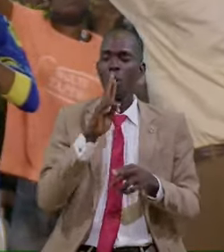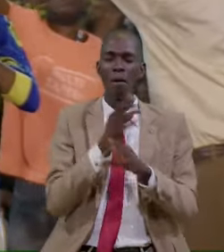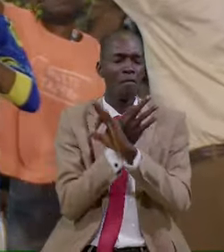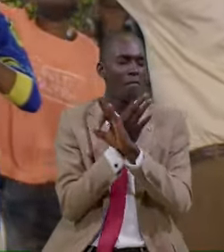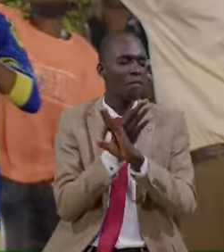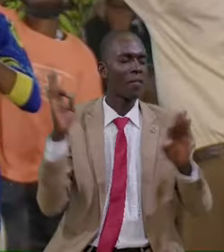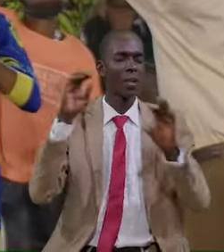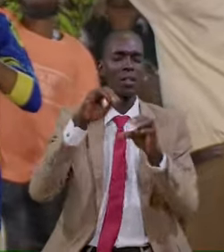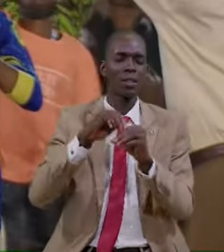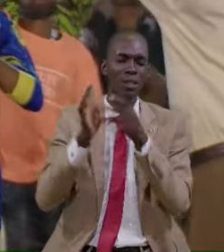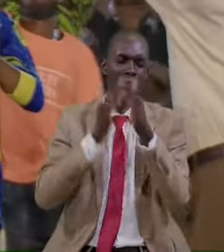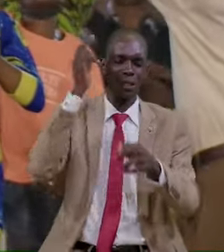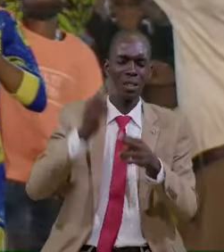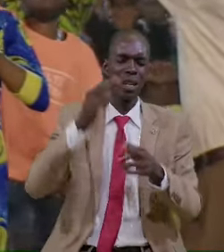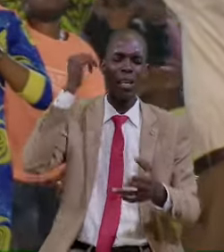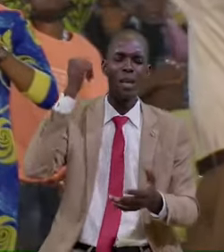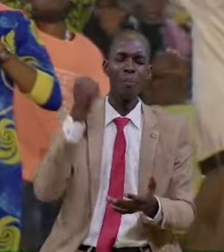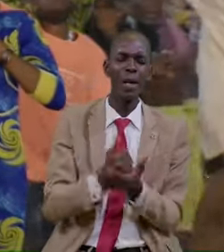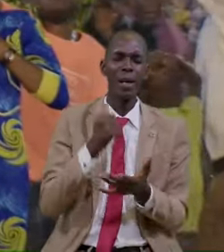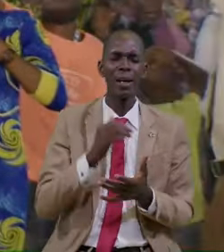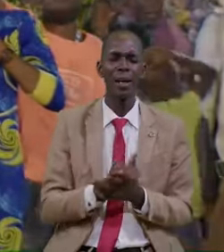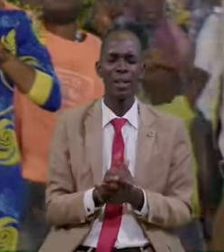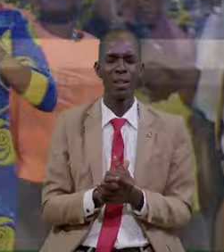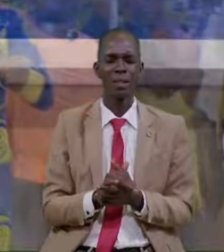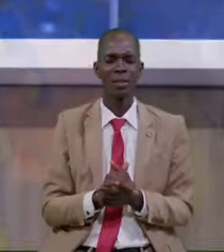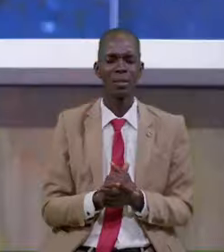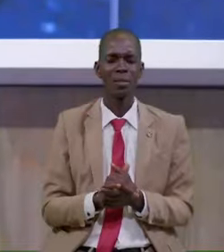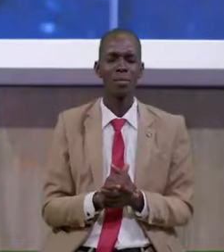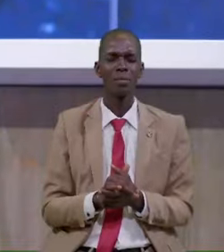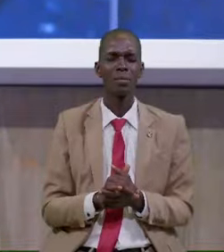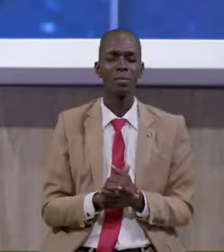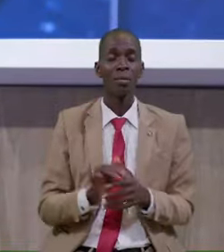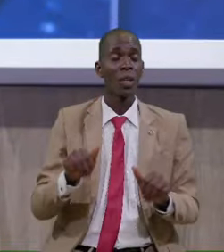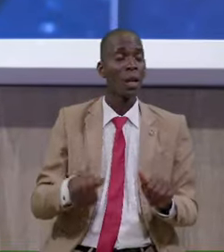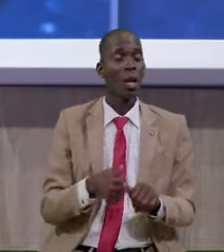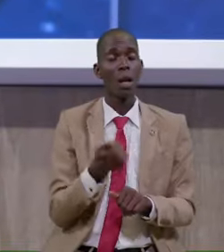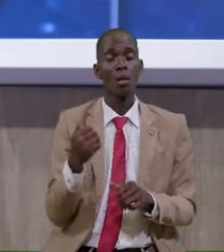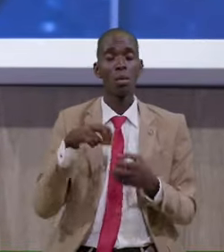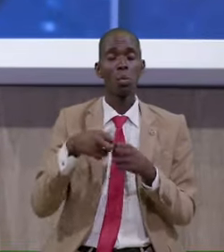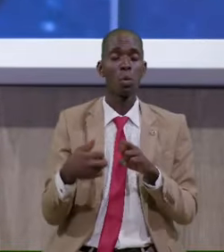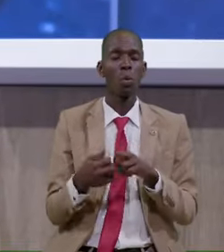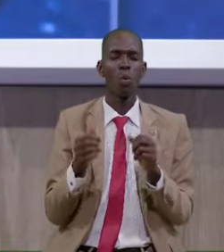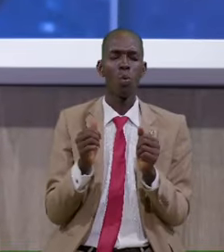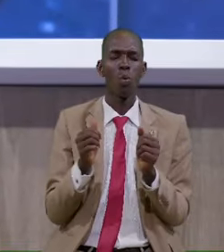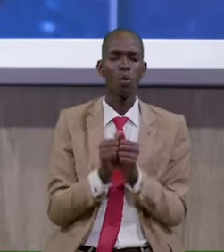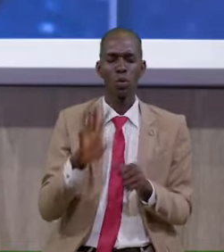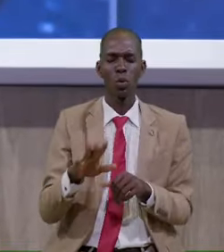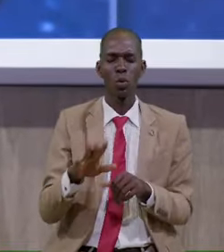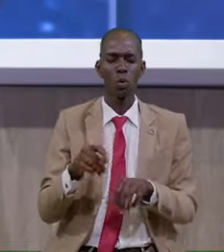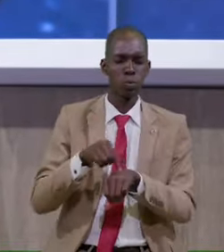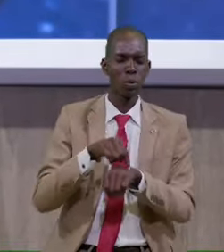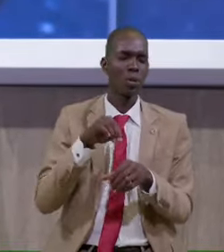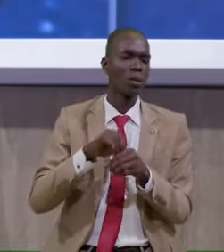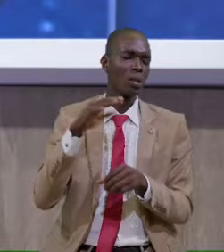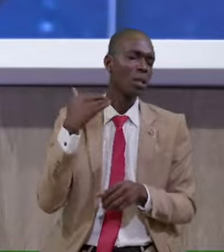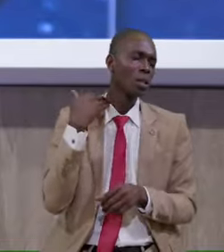in Jesus' name. Any problem with the bone structure from the neck to